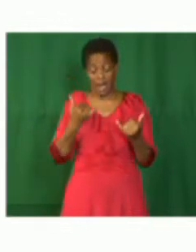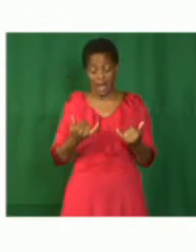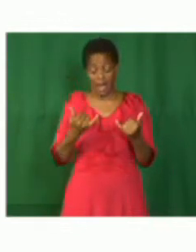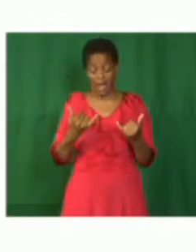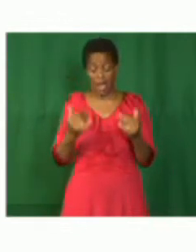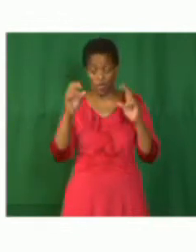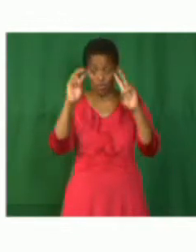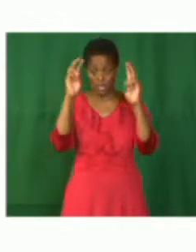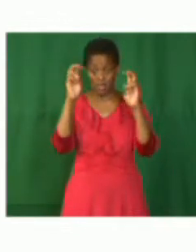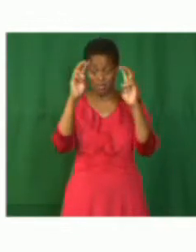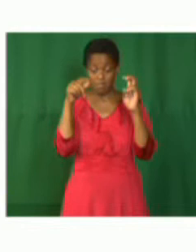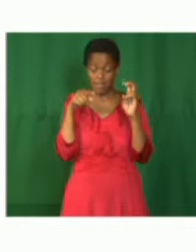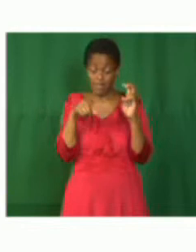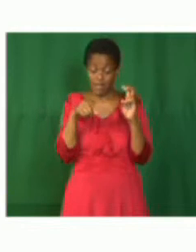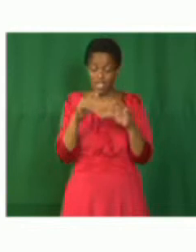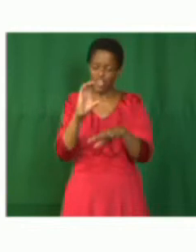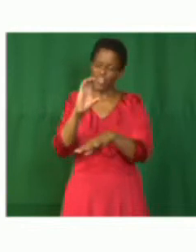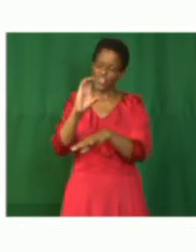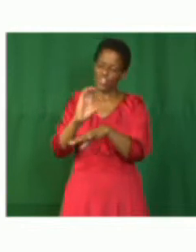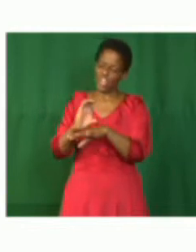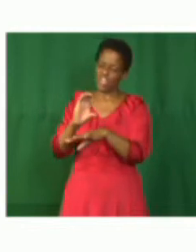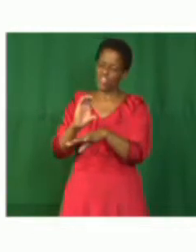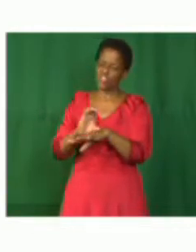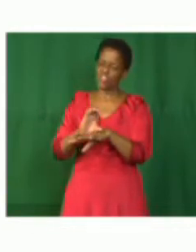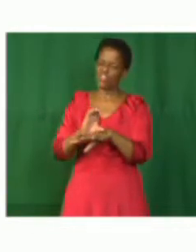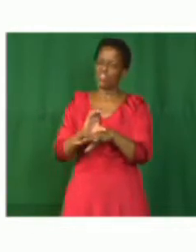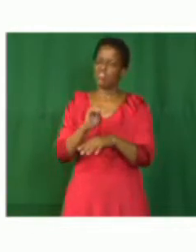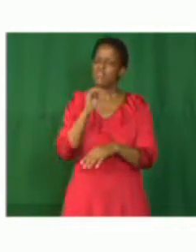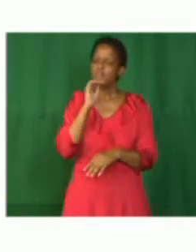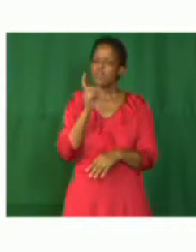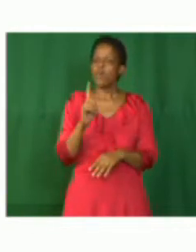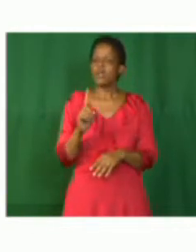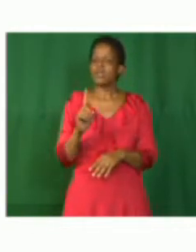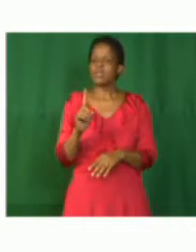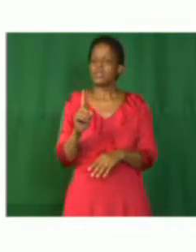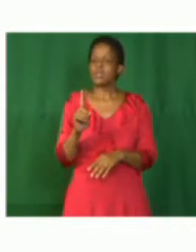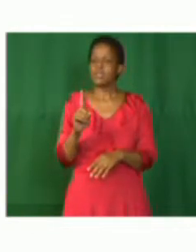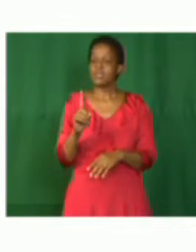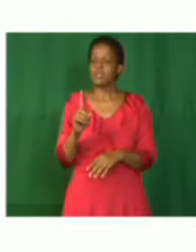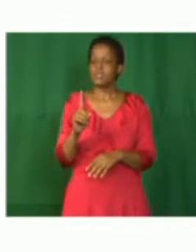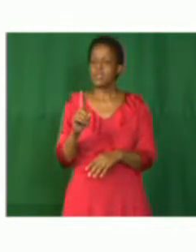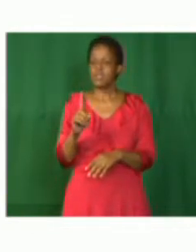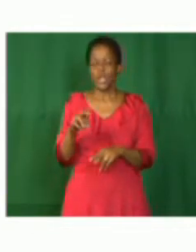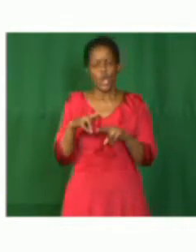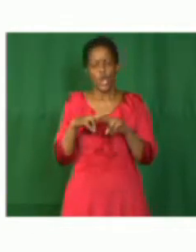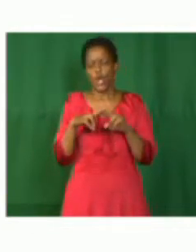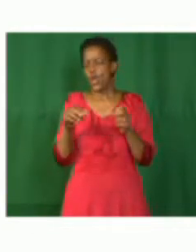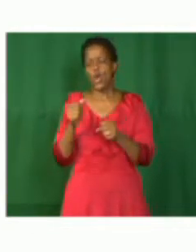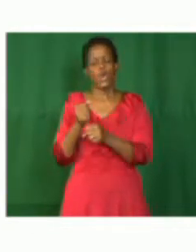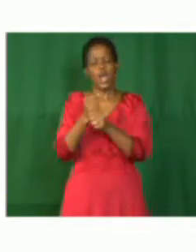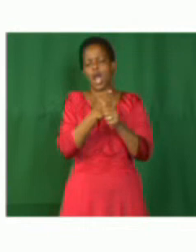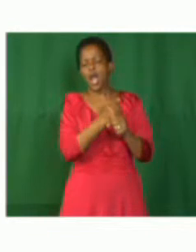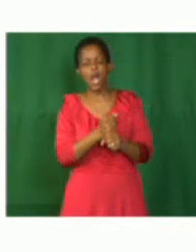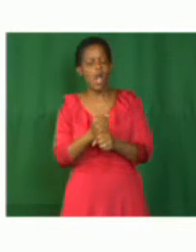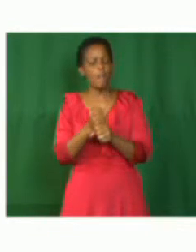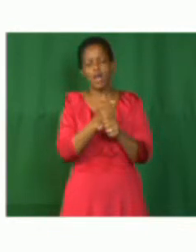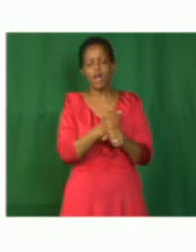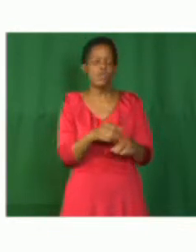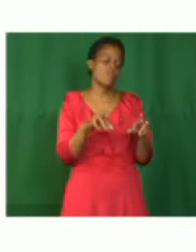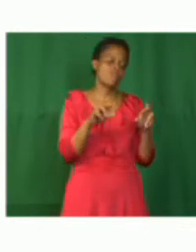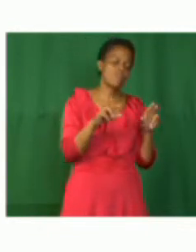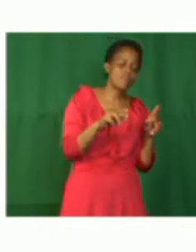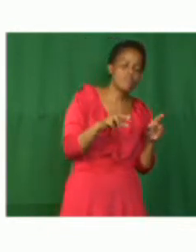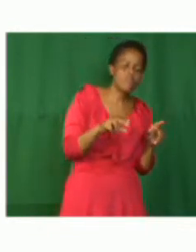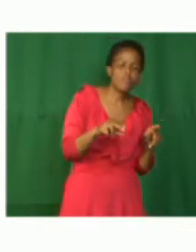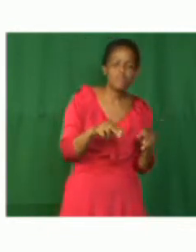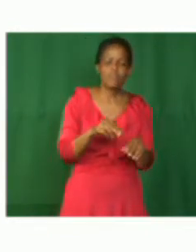when we are talking about church, we are not talking about a denomination. I'm sure that